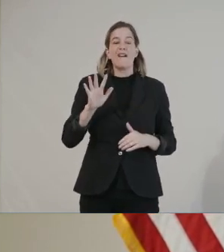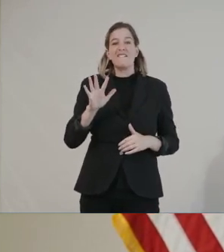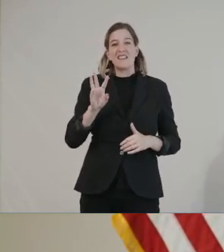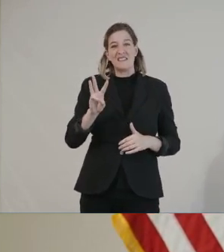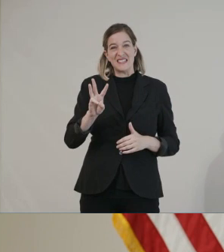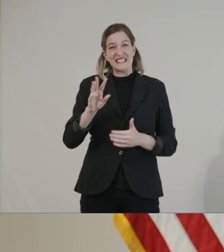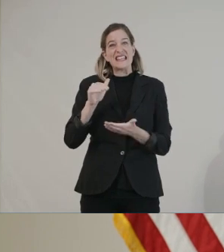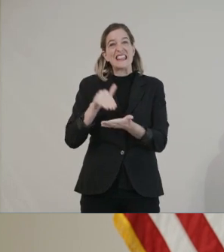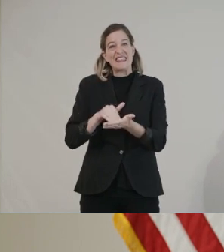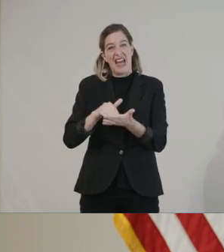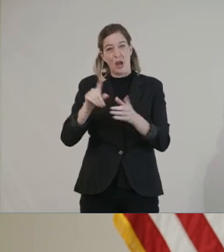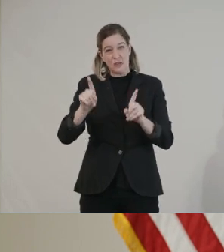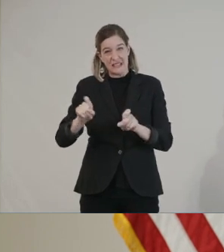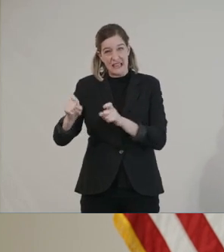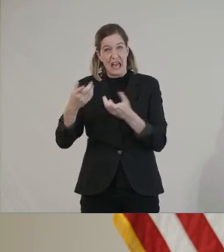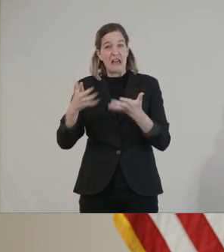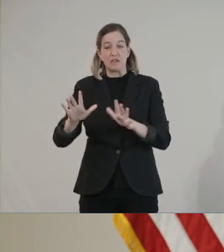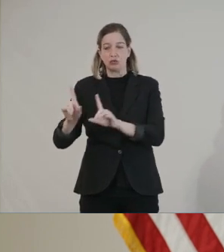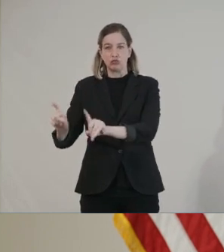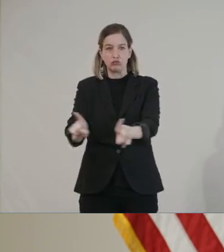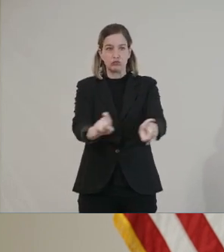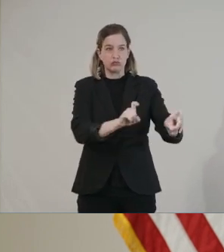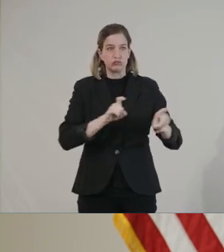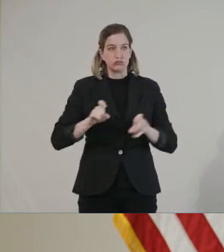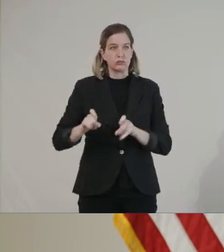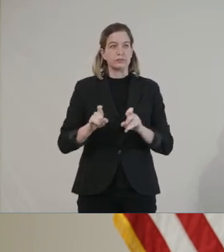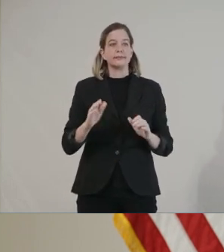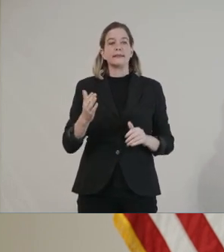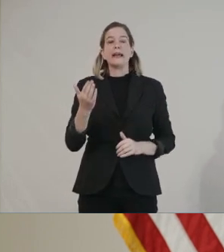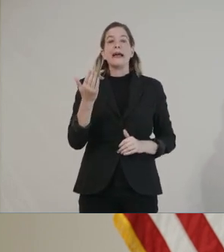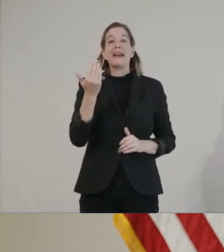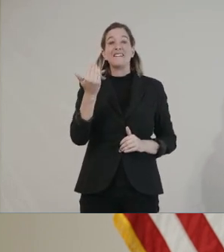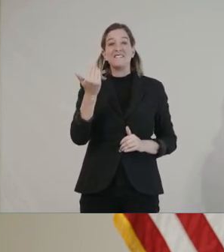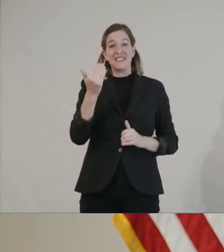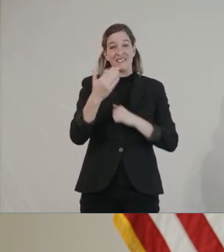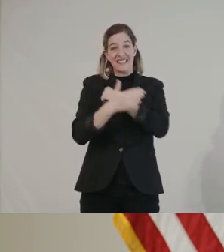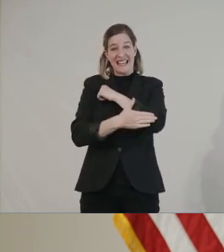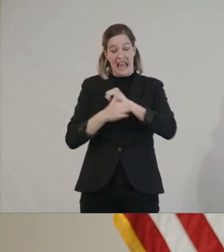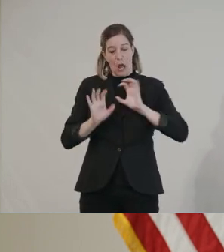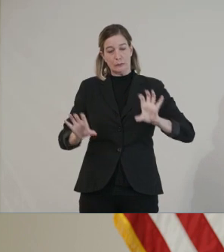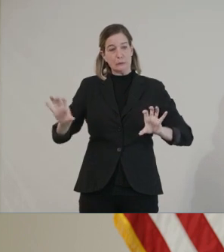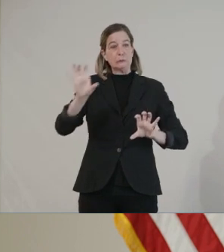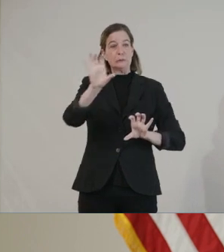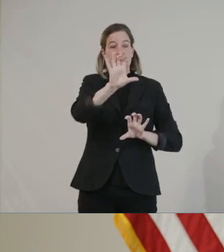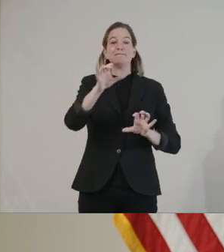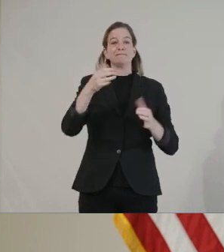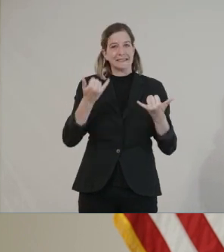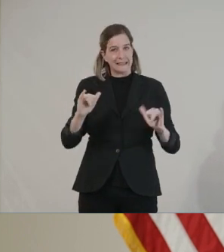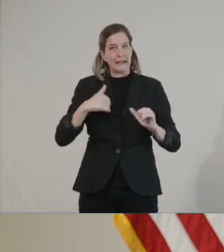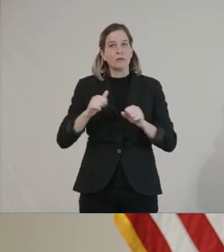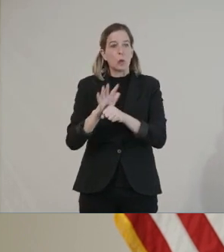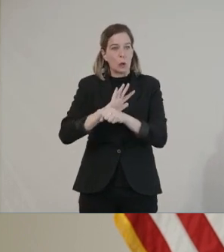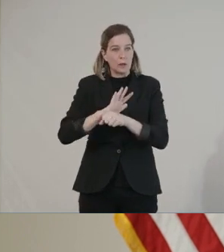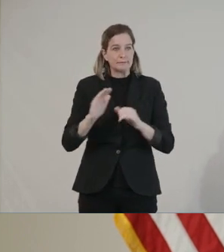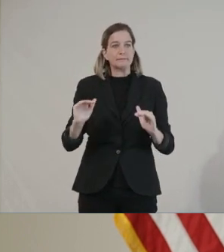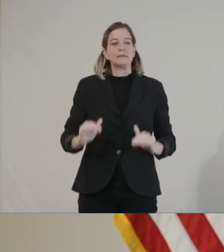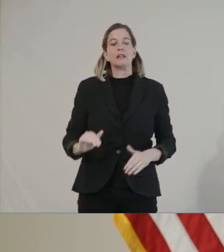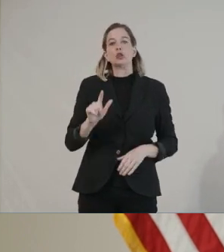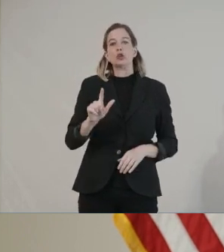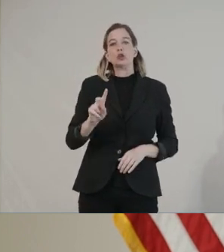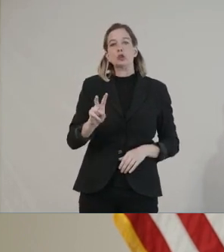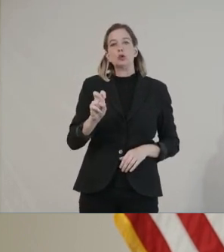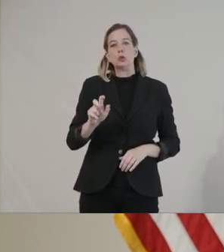been 229 deaths statewide. We will continue to update our data, our dashboard,